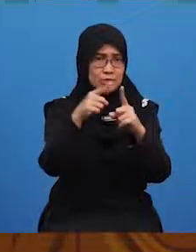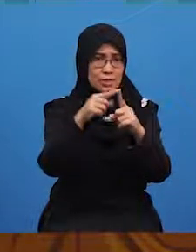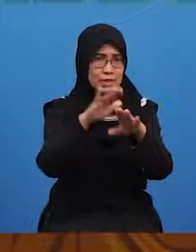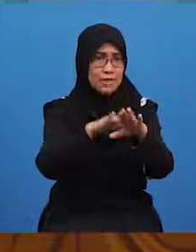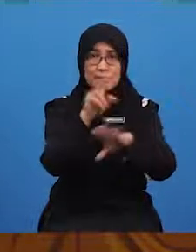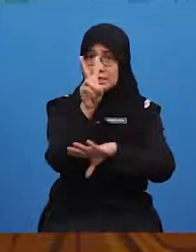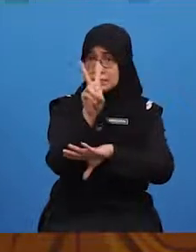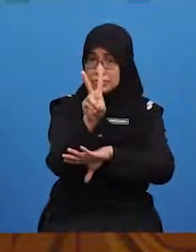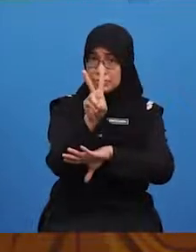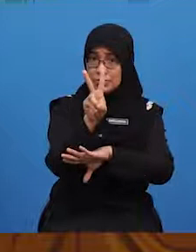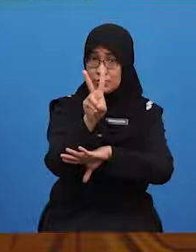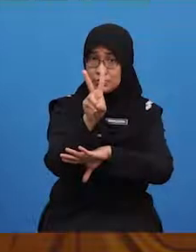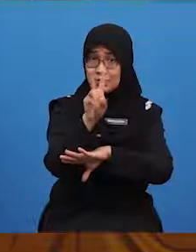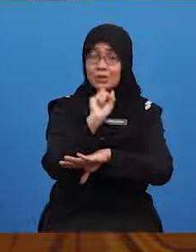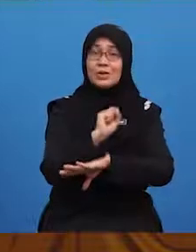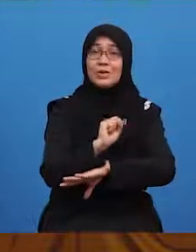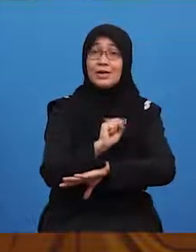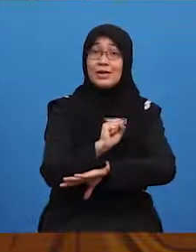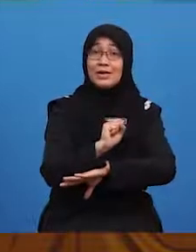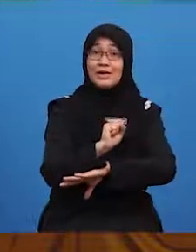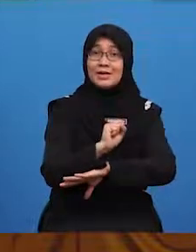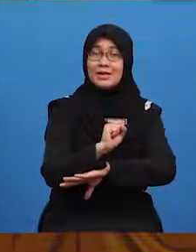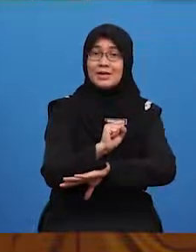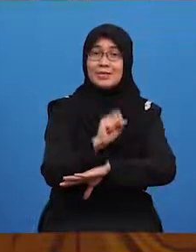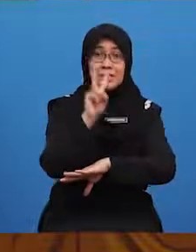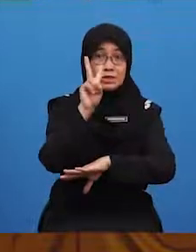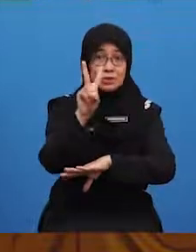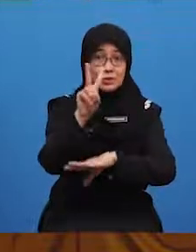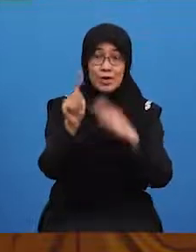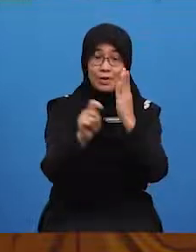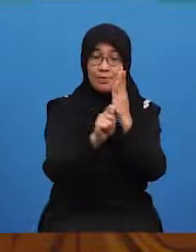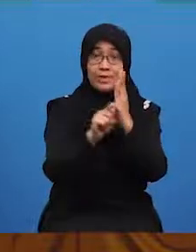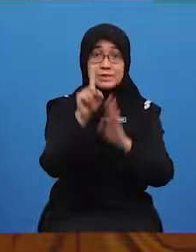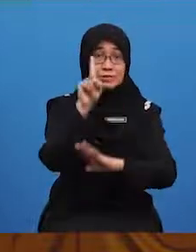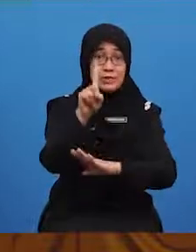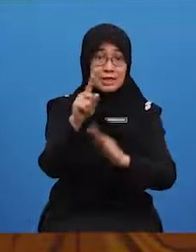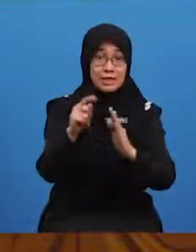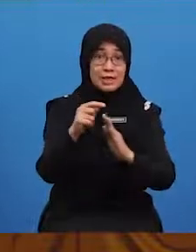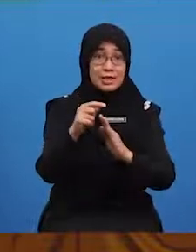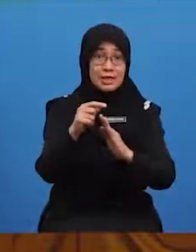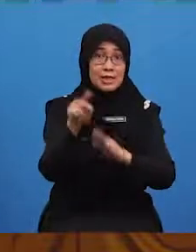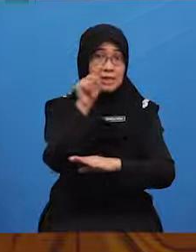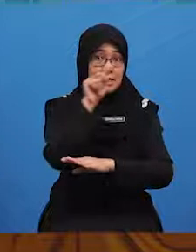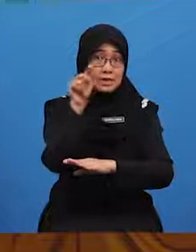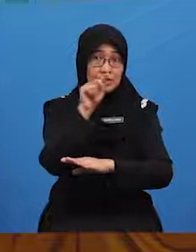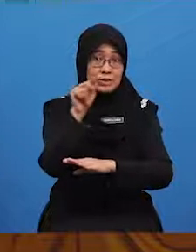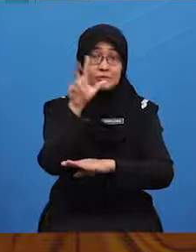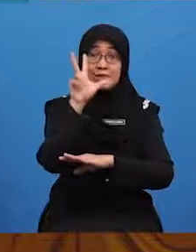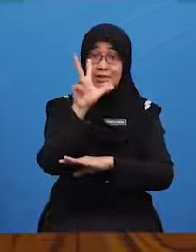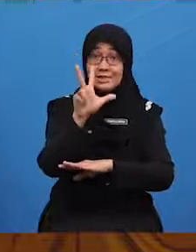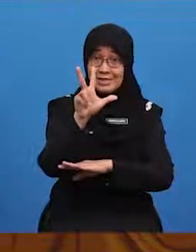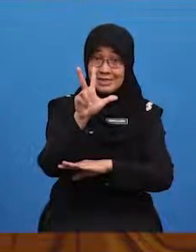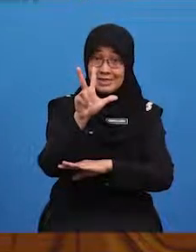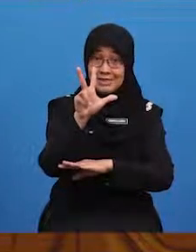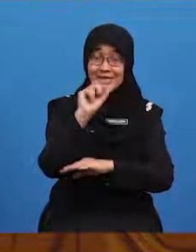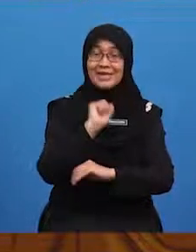The shorthand is pointing at 2 first. Yeah, 2. 2 plus